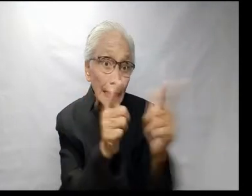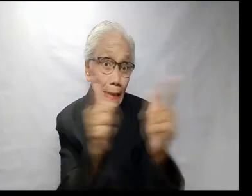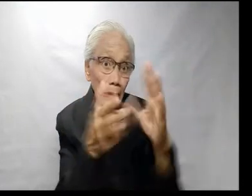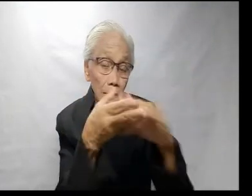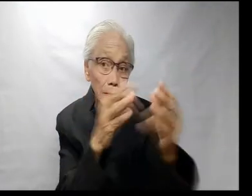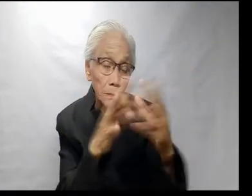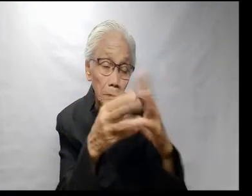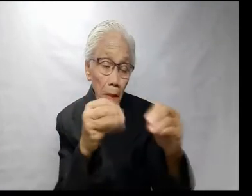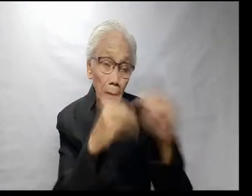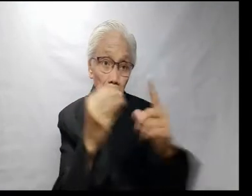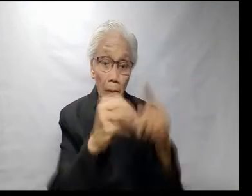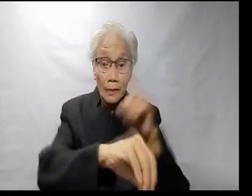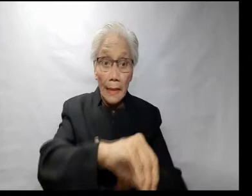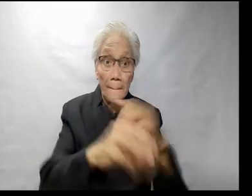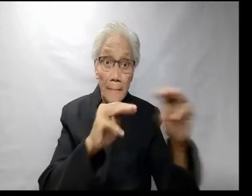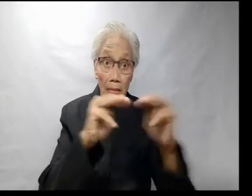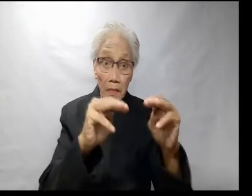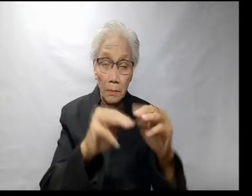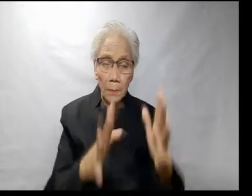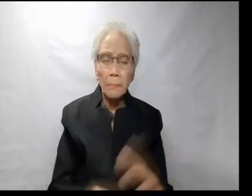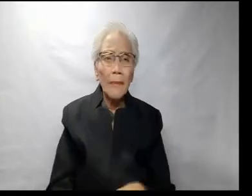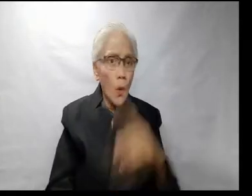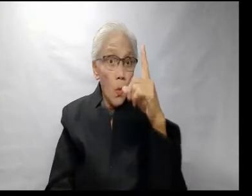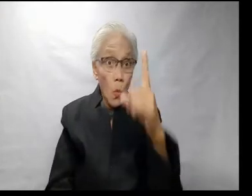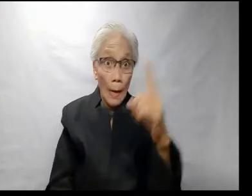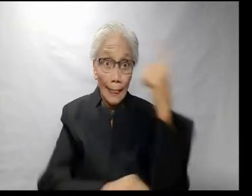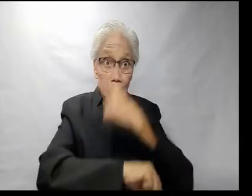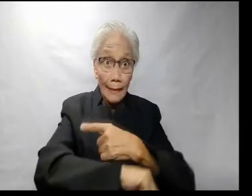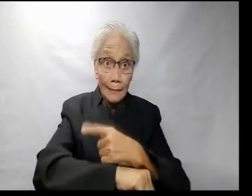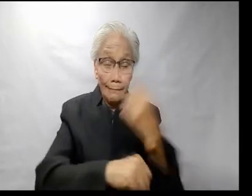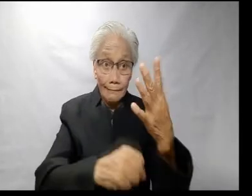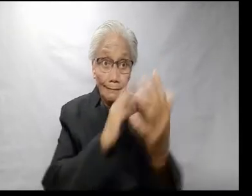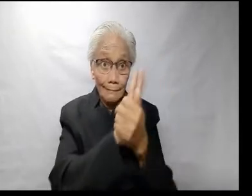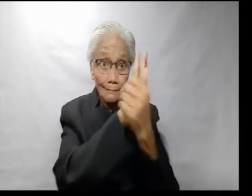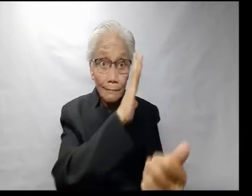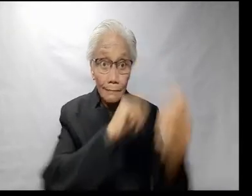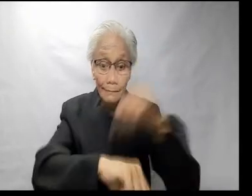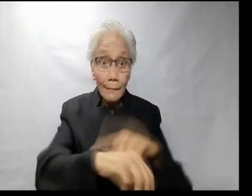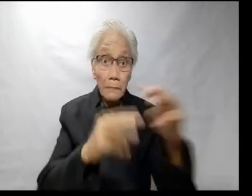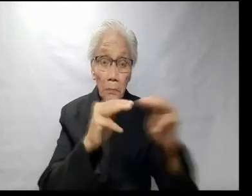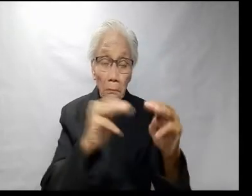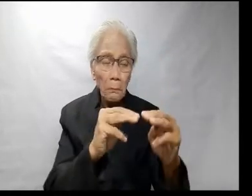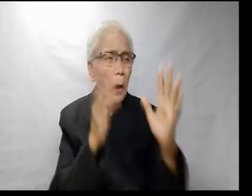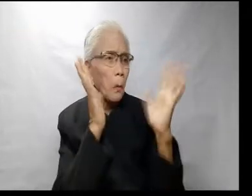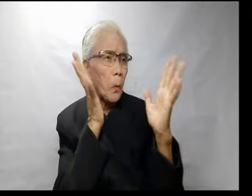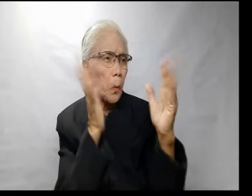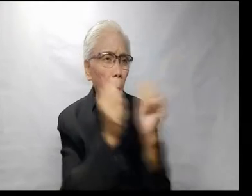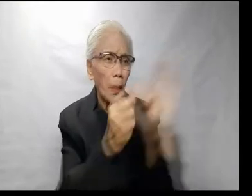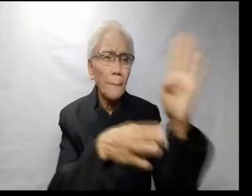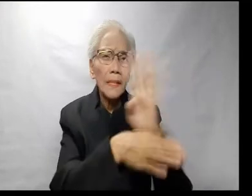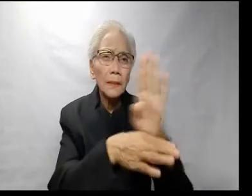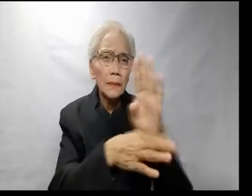this little story about time management. One day, an expert in time management was speaking to a